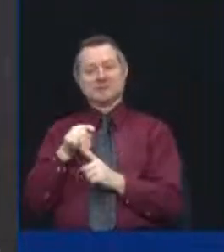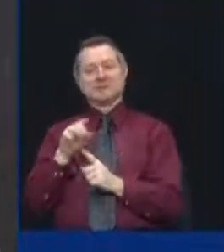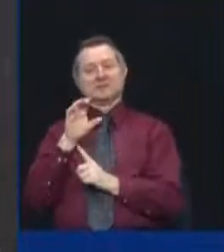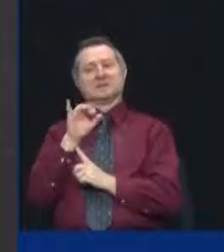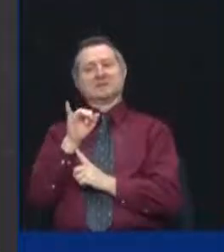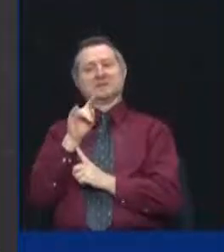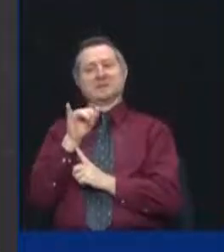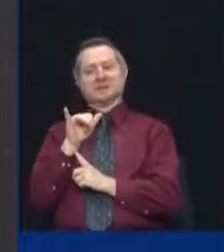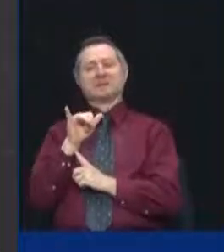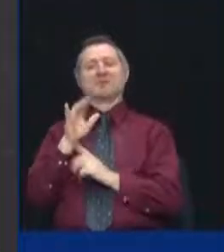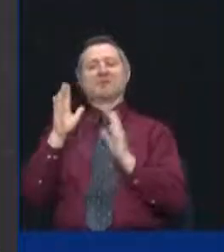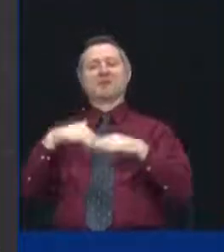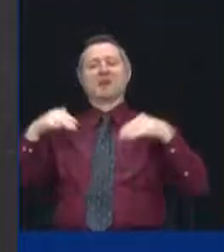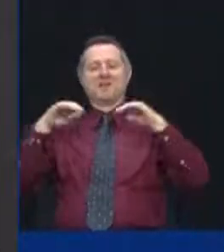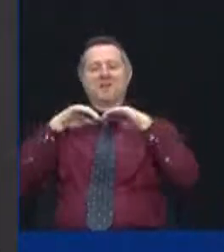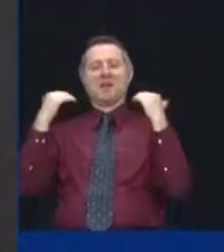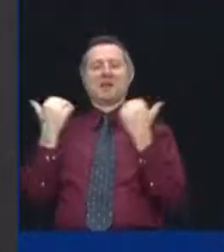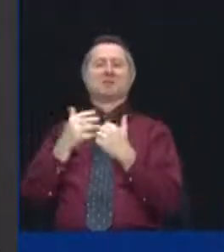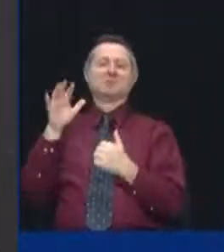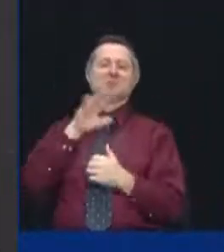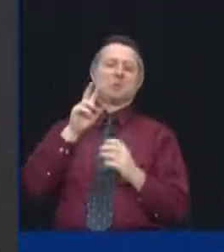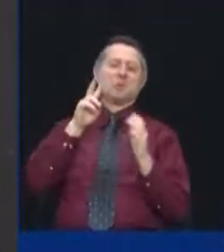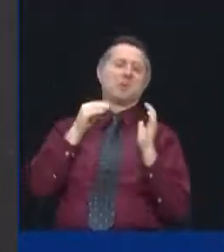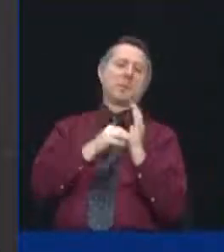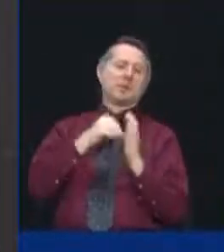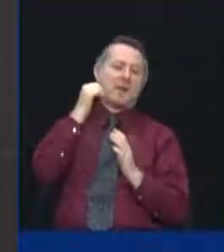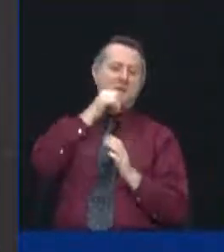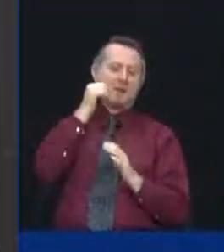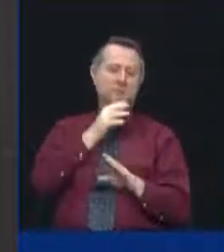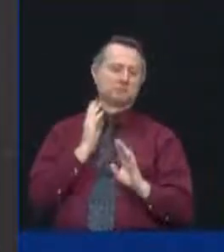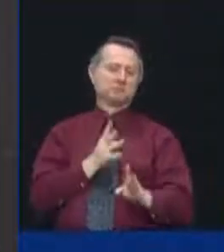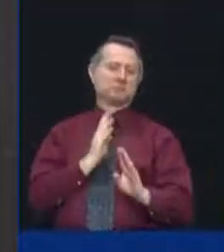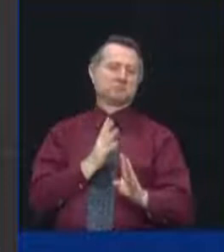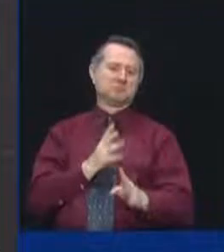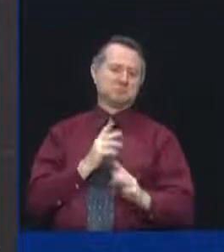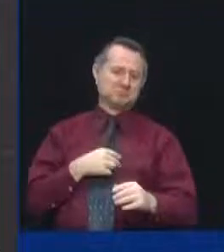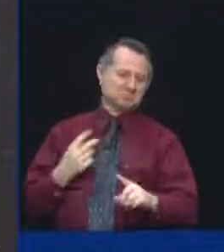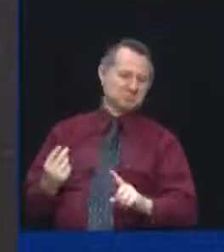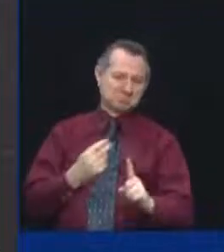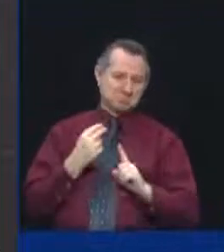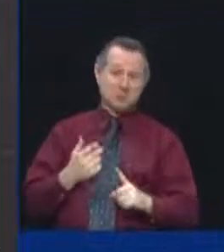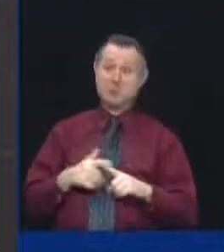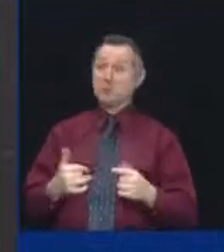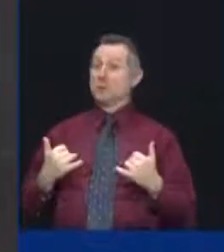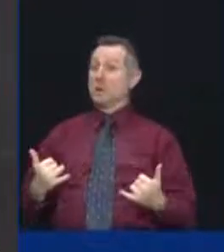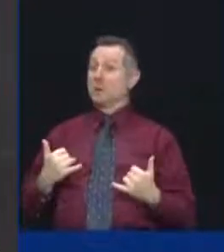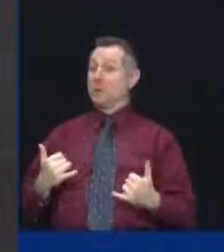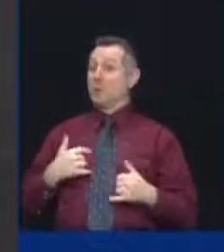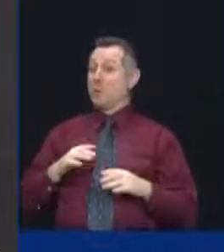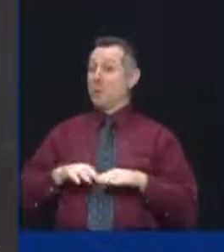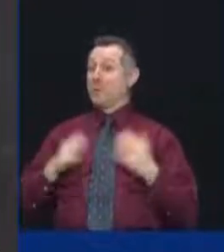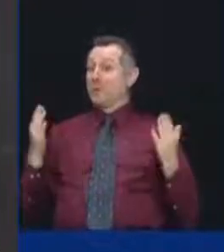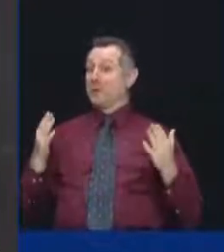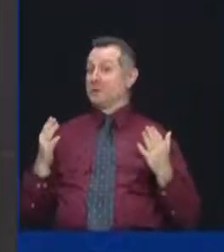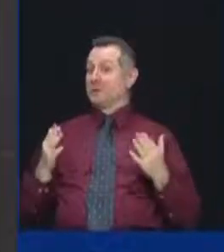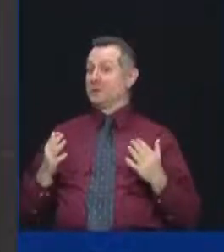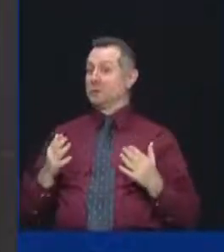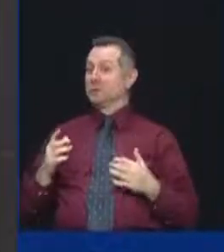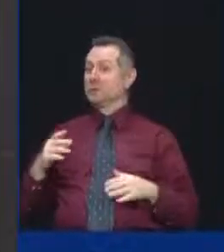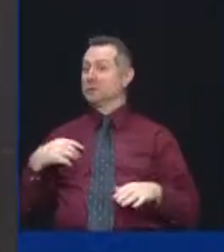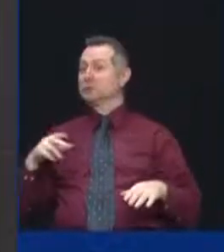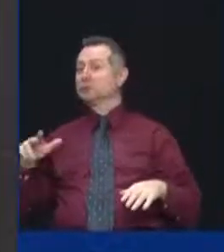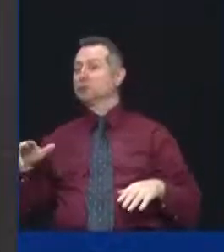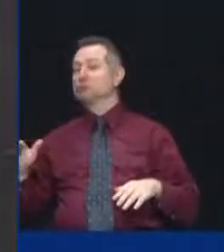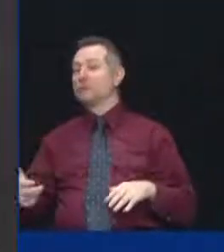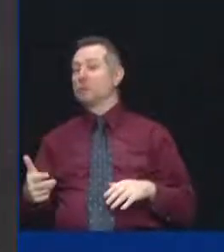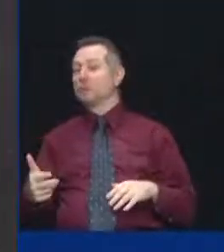2,000 individuals a day. We are in the process of opening a drive-through lane, which will add to